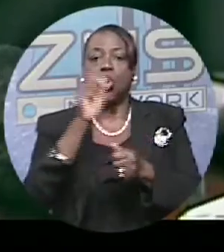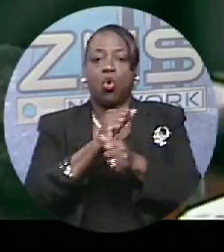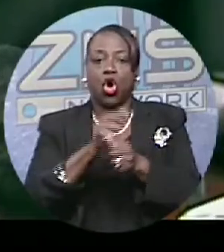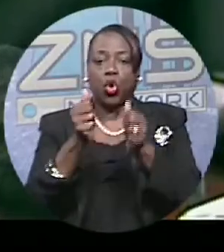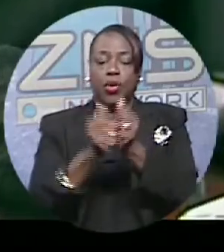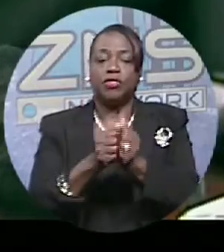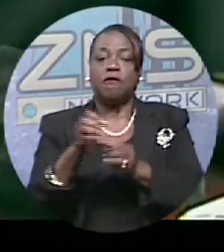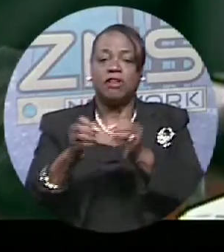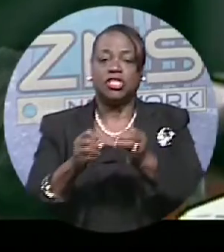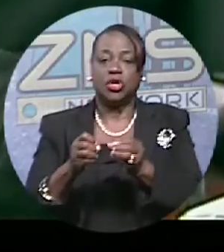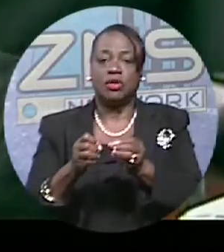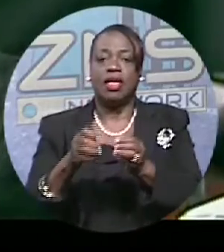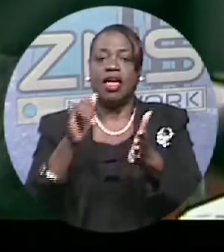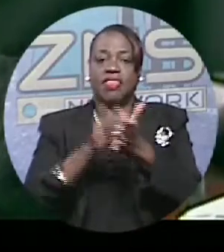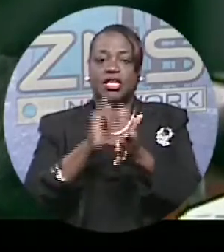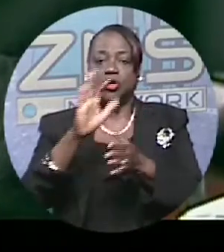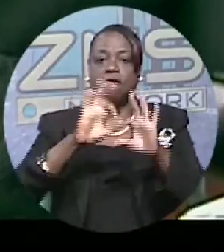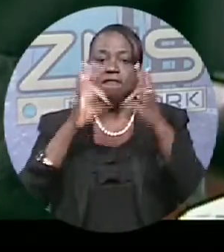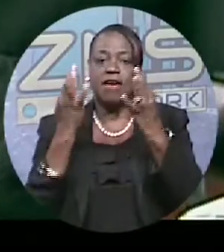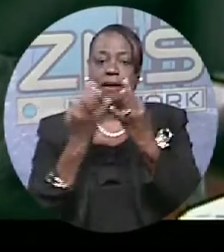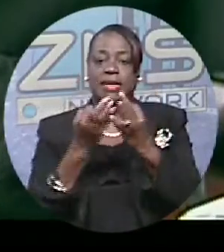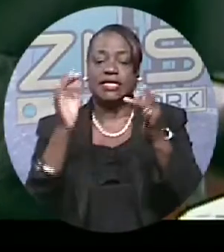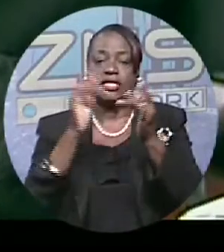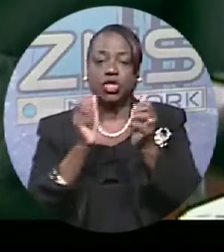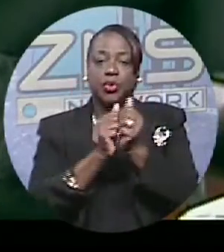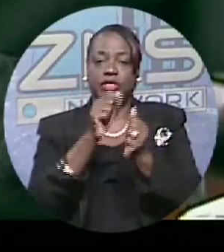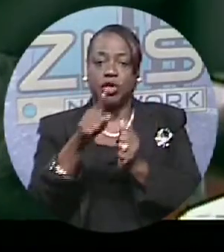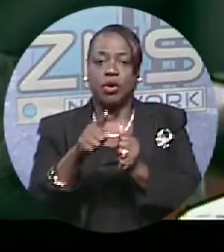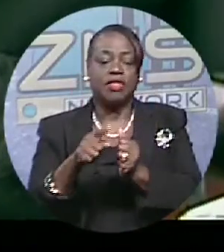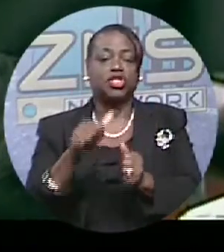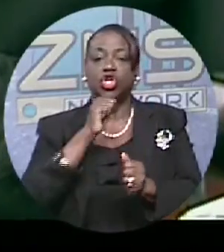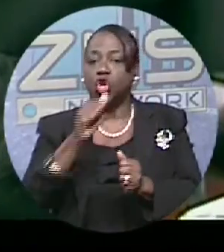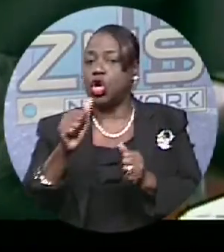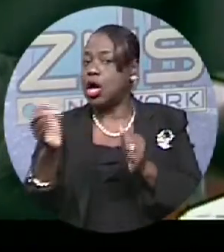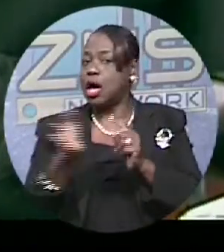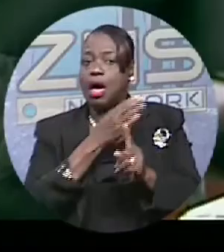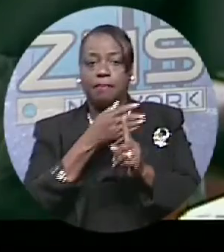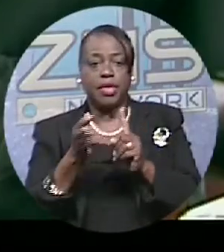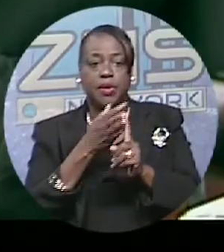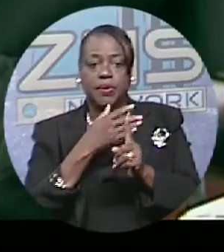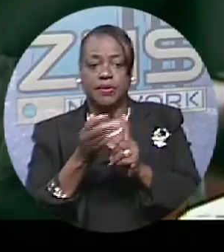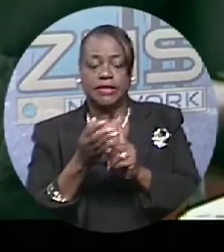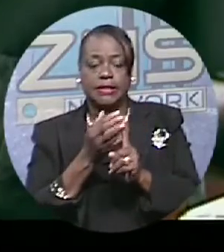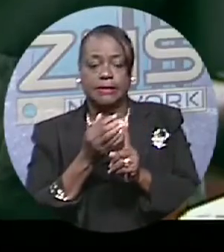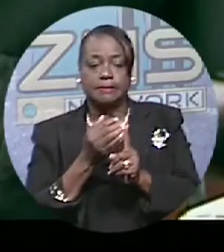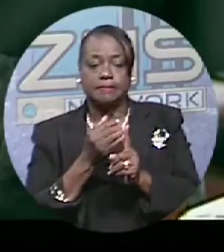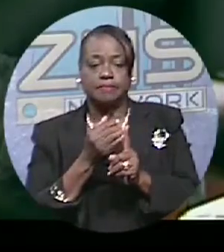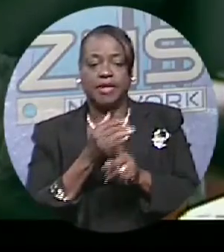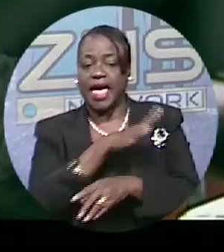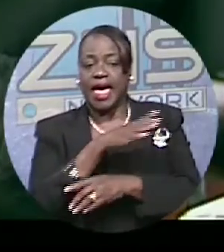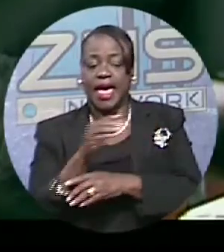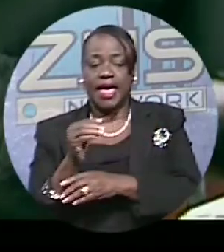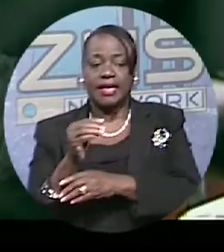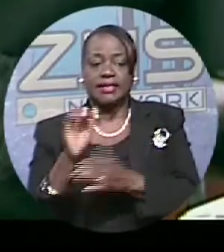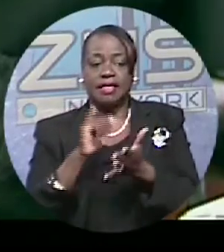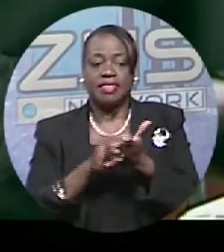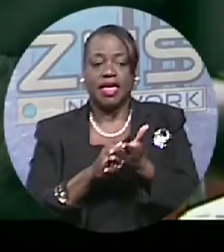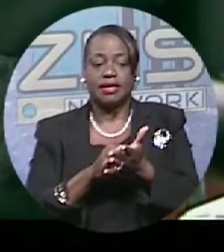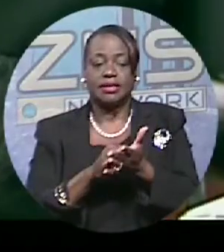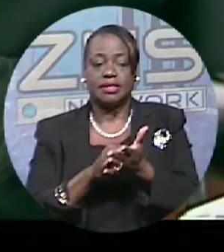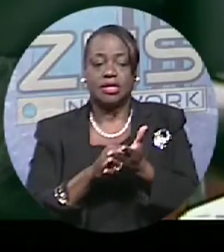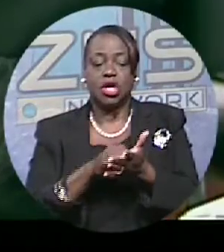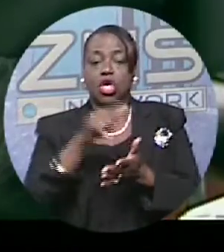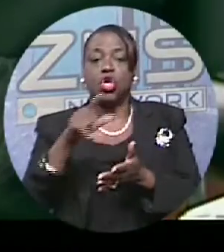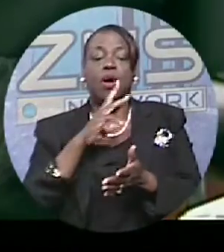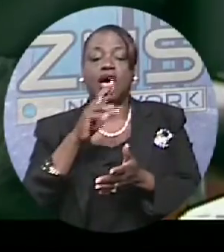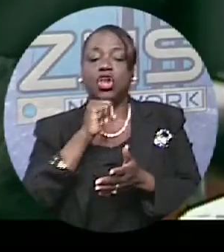that your family is in touch with you, that you're not abused as far as we can tell, and that you